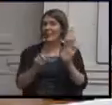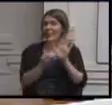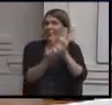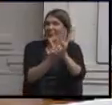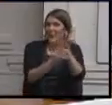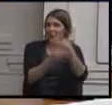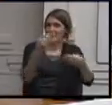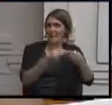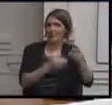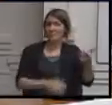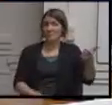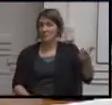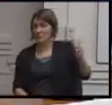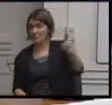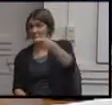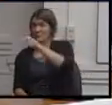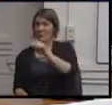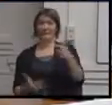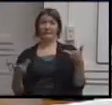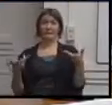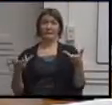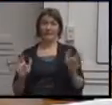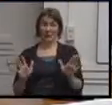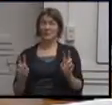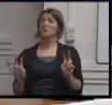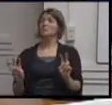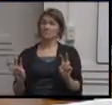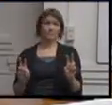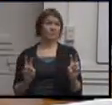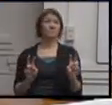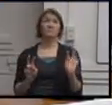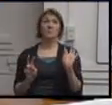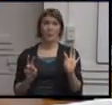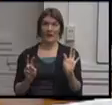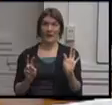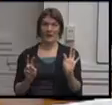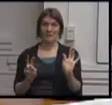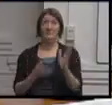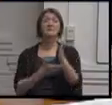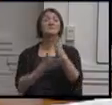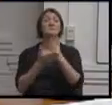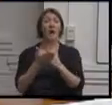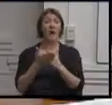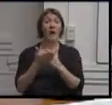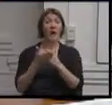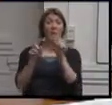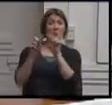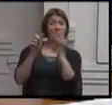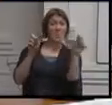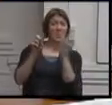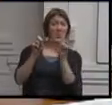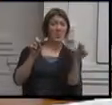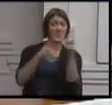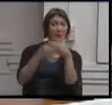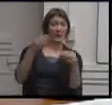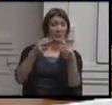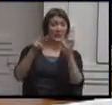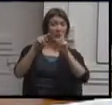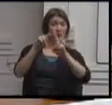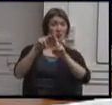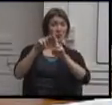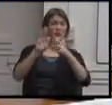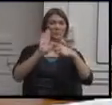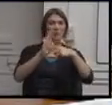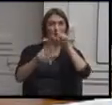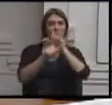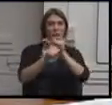they presented, and there have been some line items that have increased to reflect